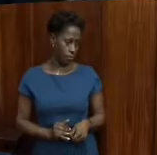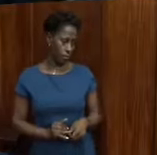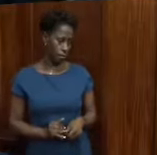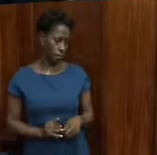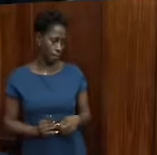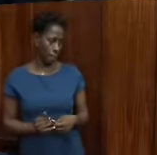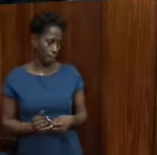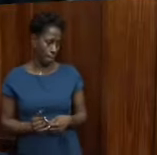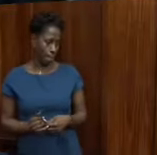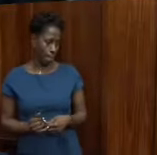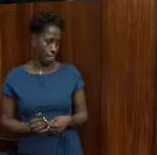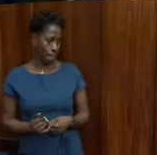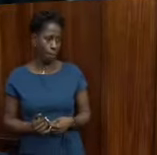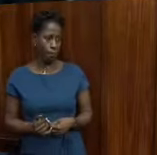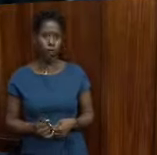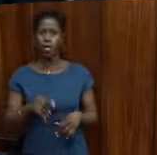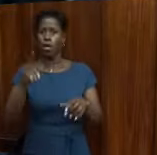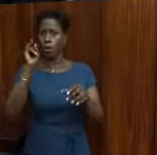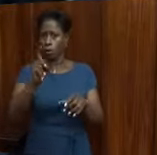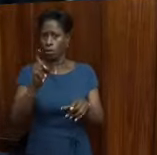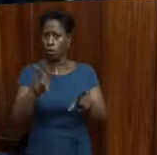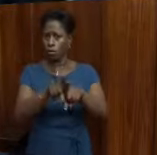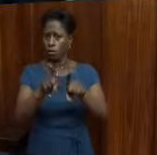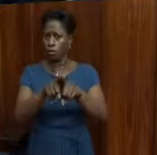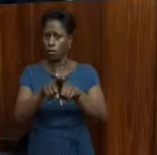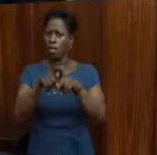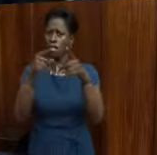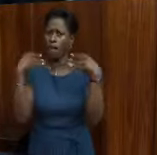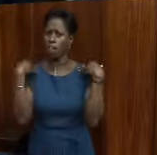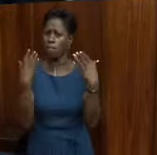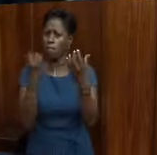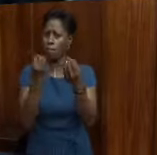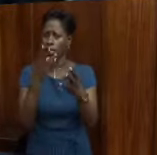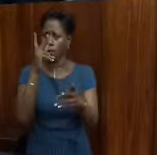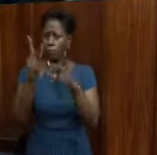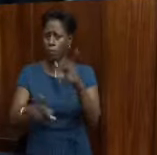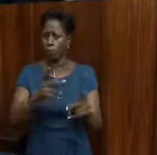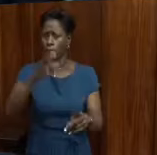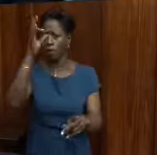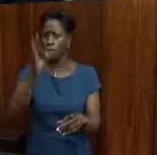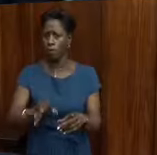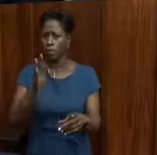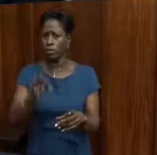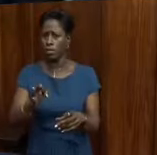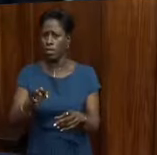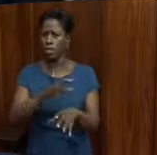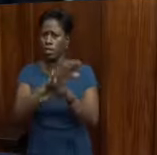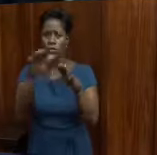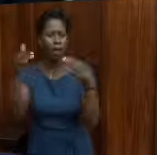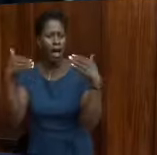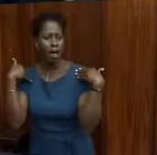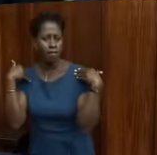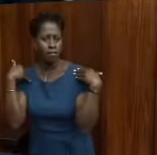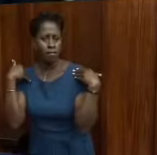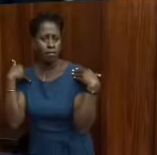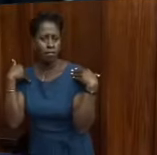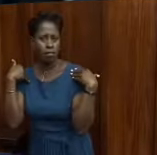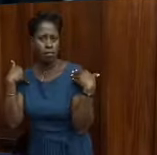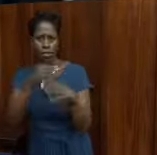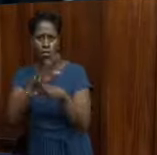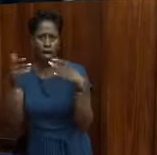the backlog of cases in the courts. This backlog has been due partly to the COVID pandemic and